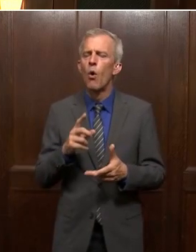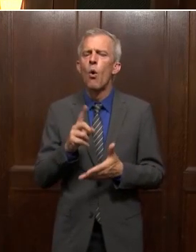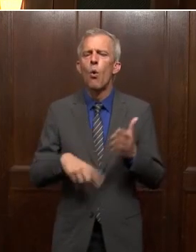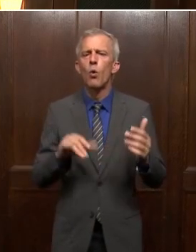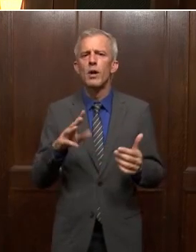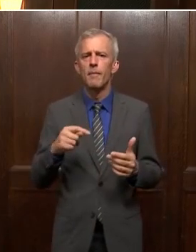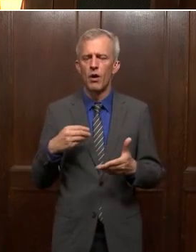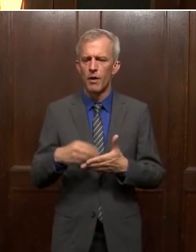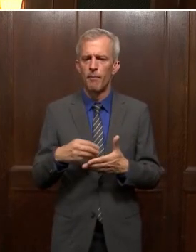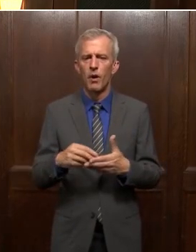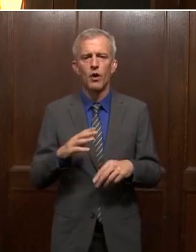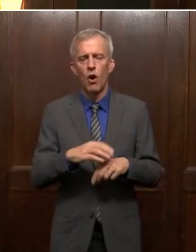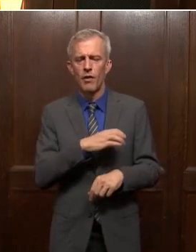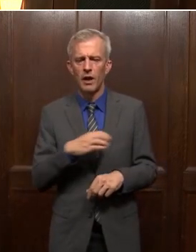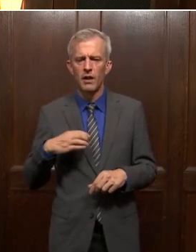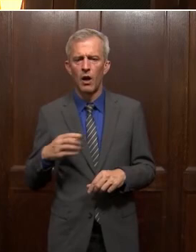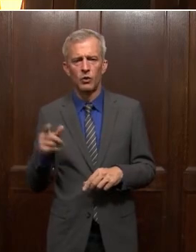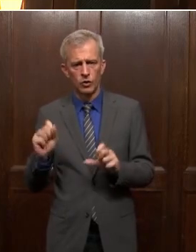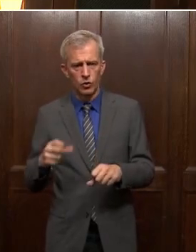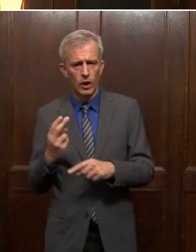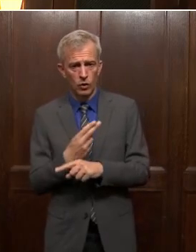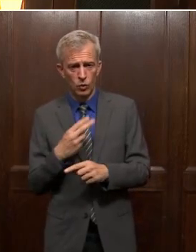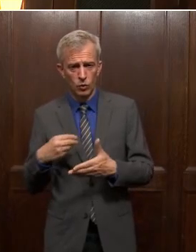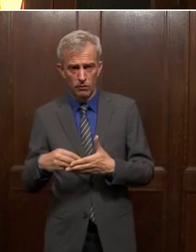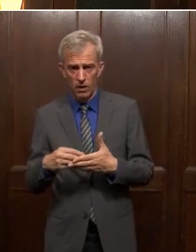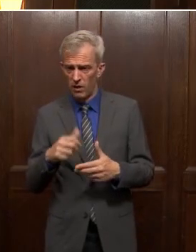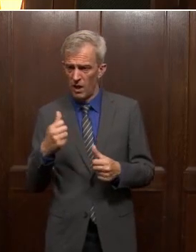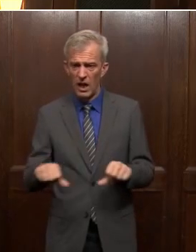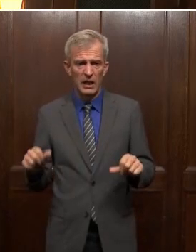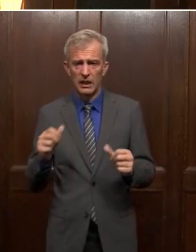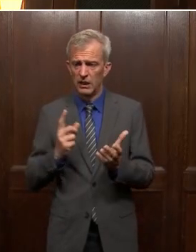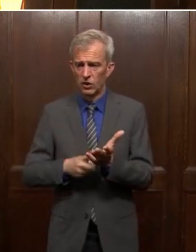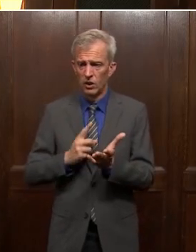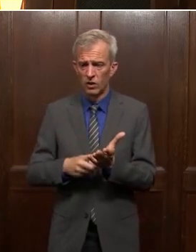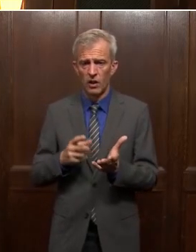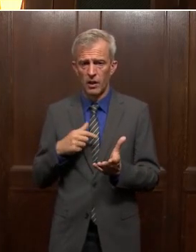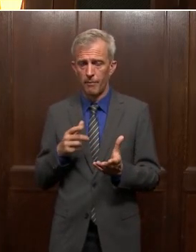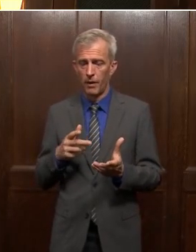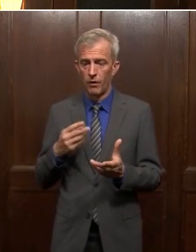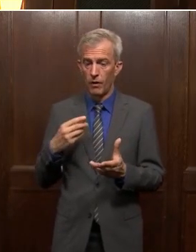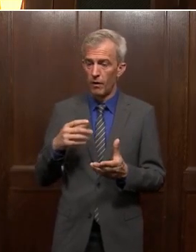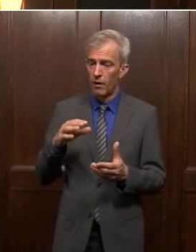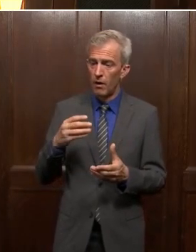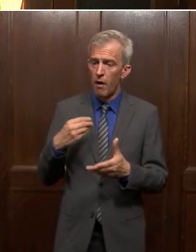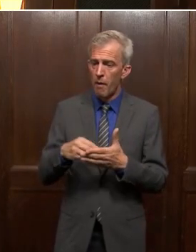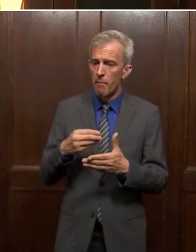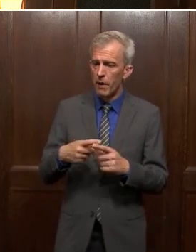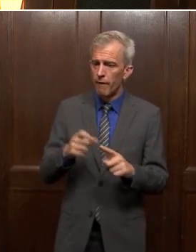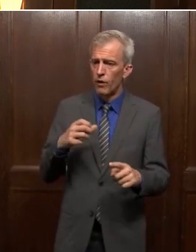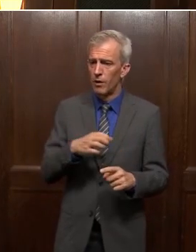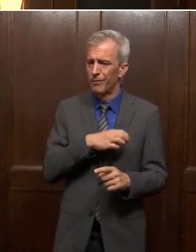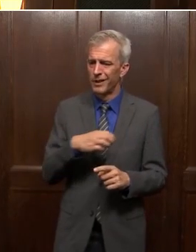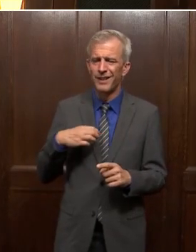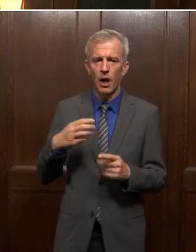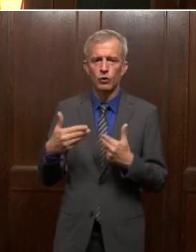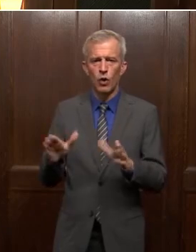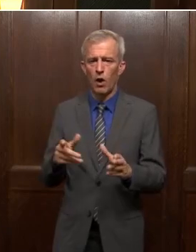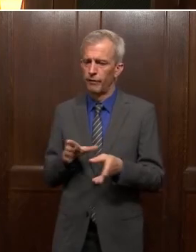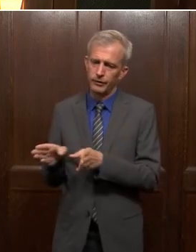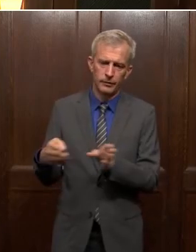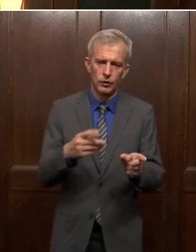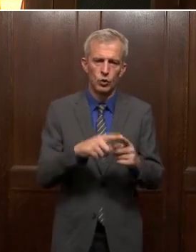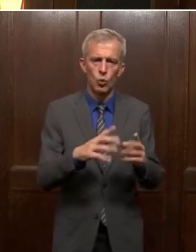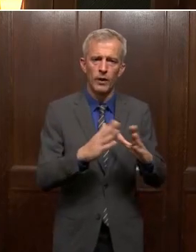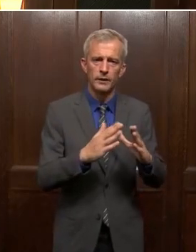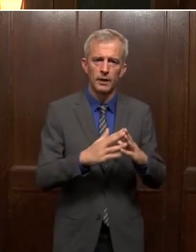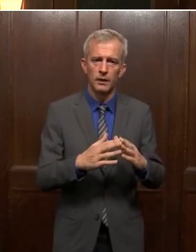side? Has there been any discussion that you're aware of about rerouting some of the discretionary funds from each of the council members? And finally, if you're going to